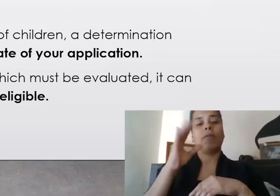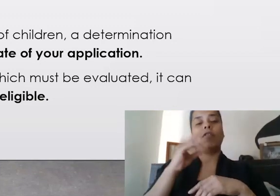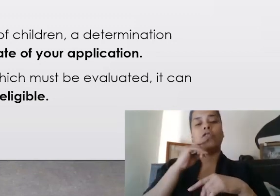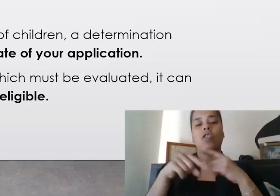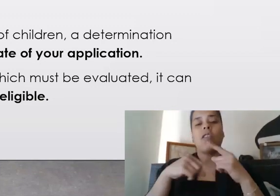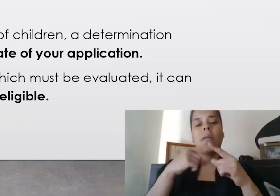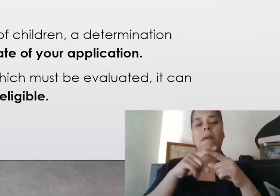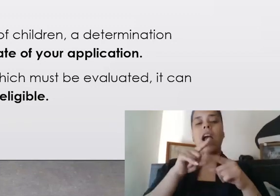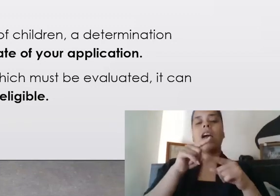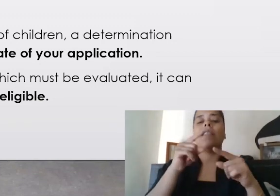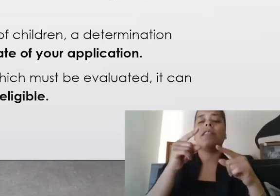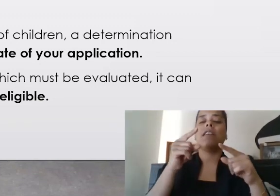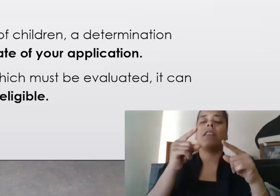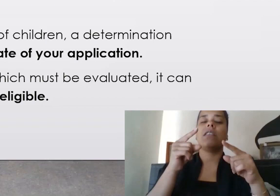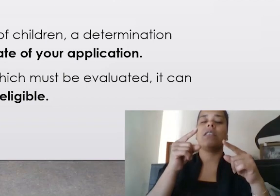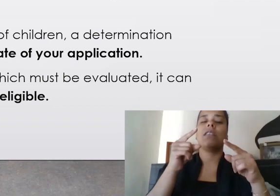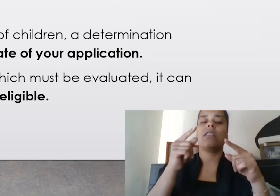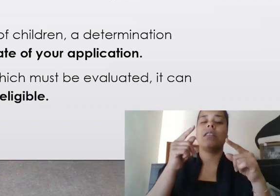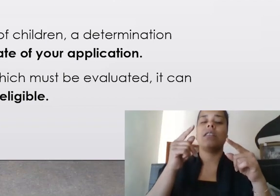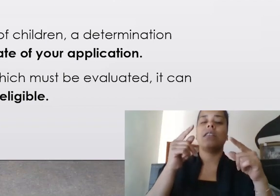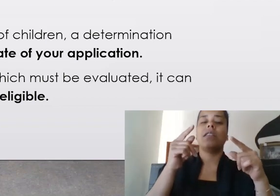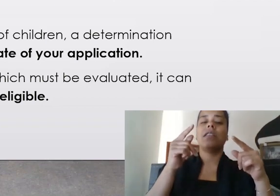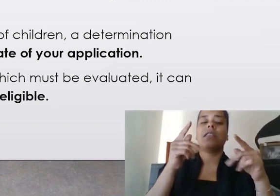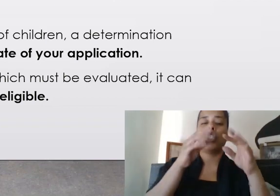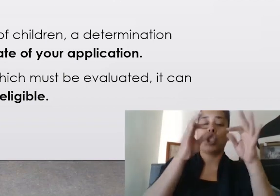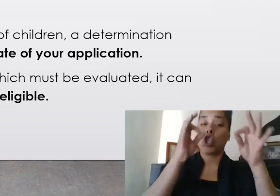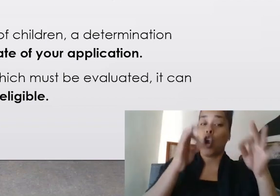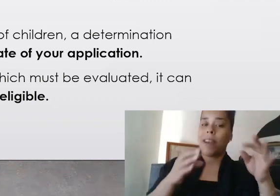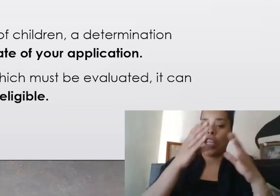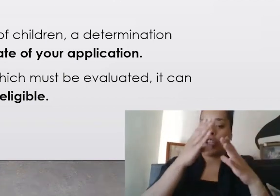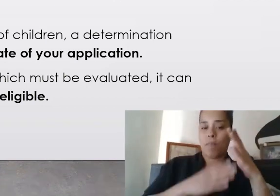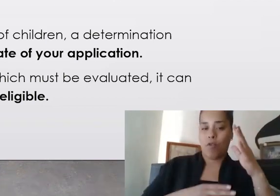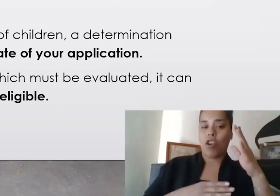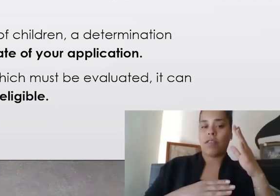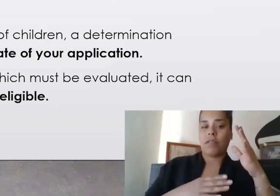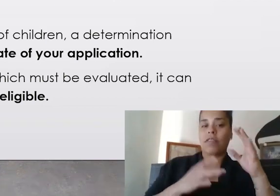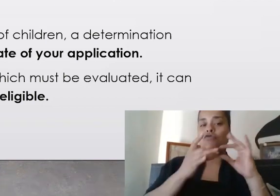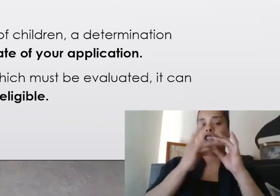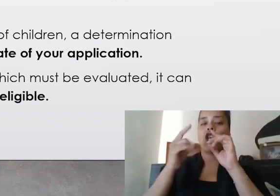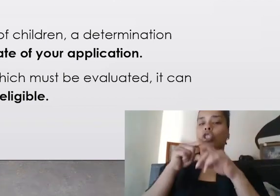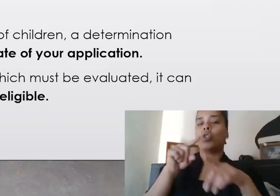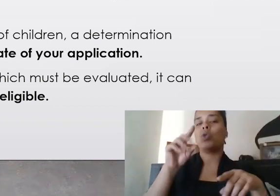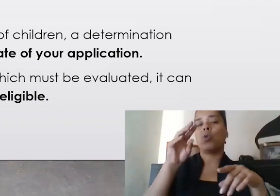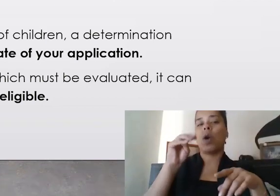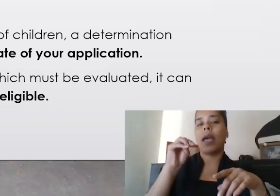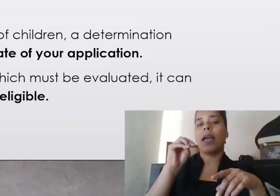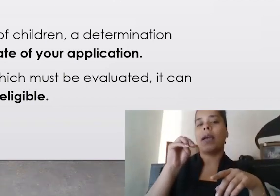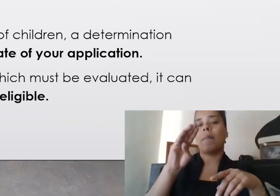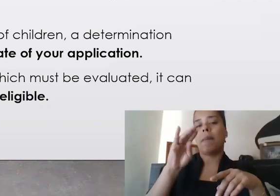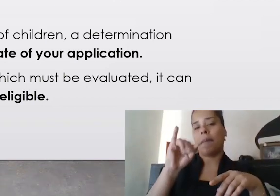piece in terms of being evaluated for the Medicaid Buy-In Program because it goes hand in hand.